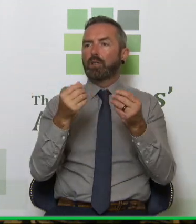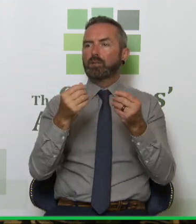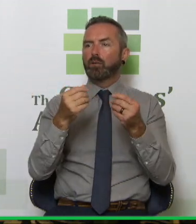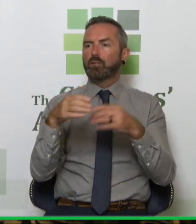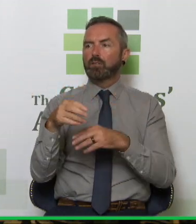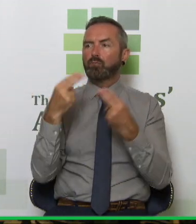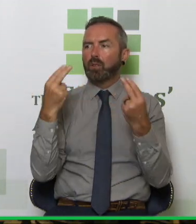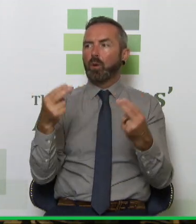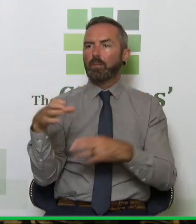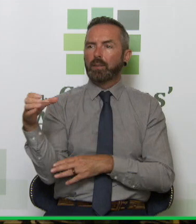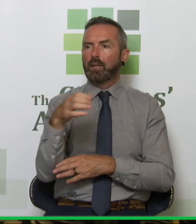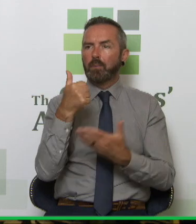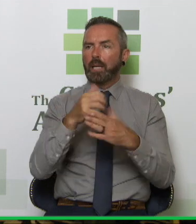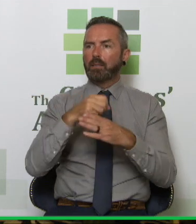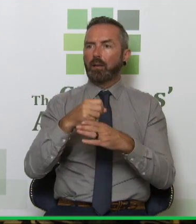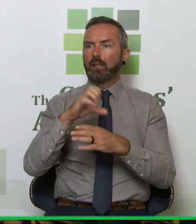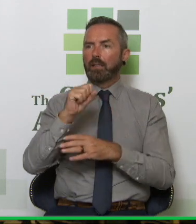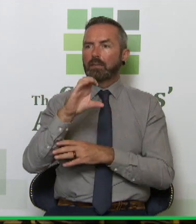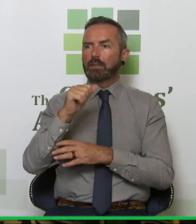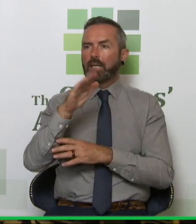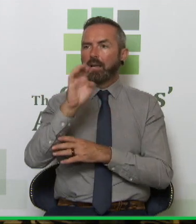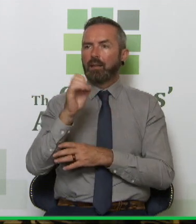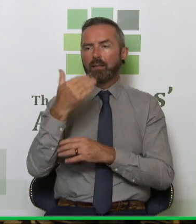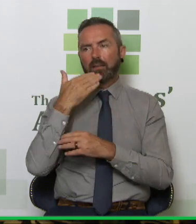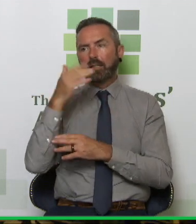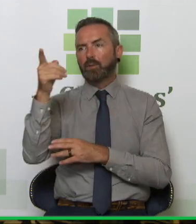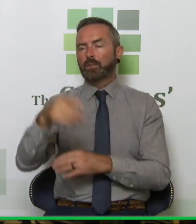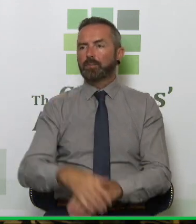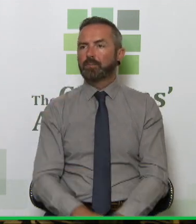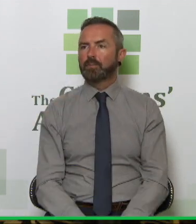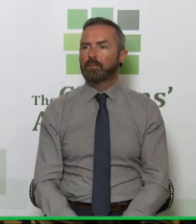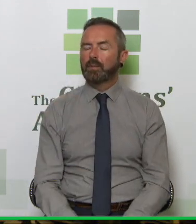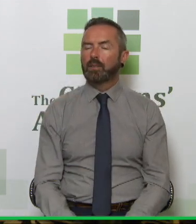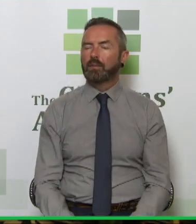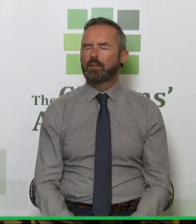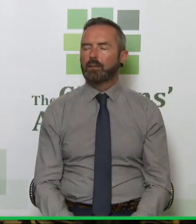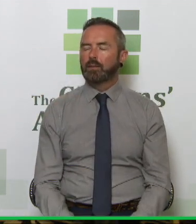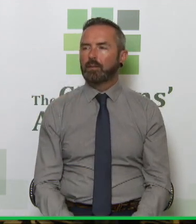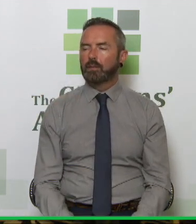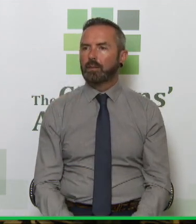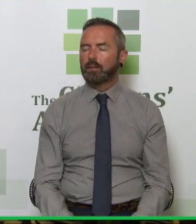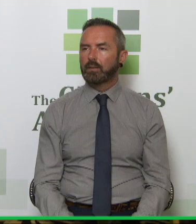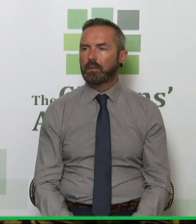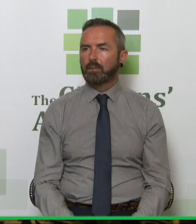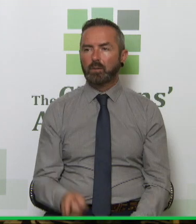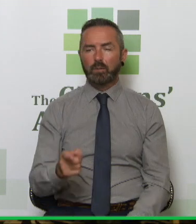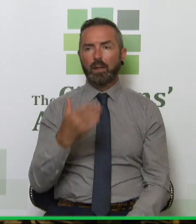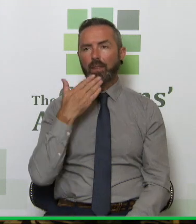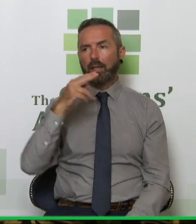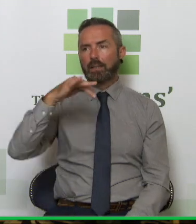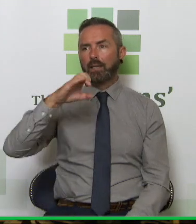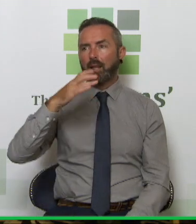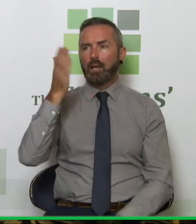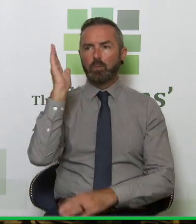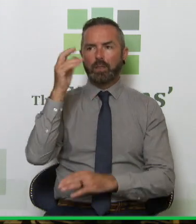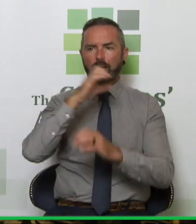requirements based on the scale? And Eamon has been sitting in on every session, and thank you for that. Thanks, Paul. Yeah, and thanks, Nicola. The presentation was really clear, and I think it